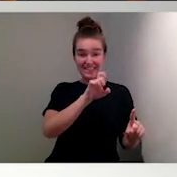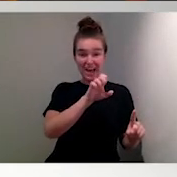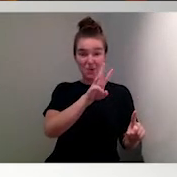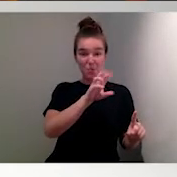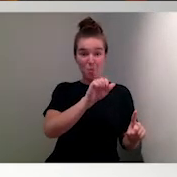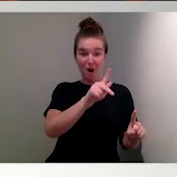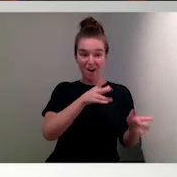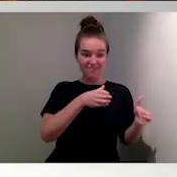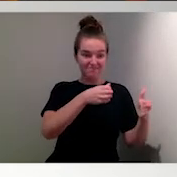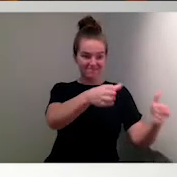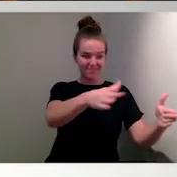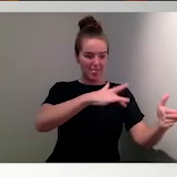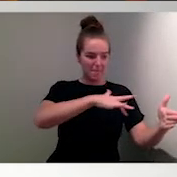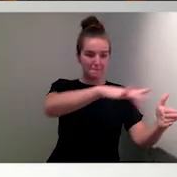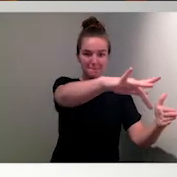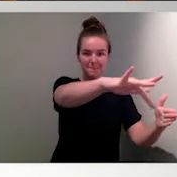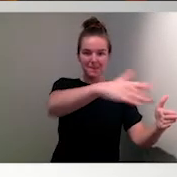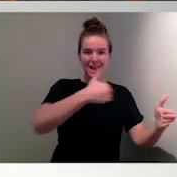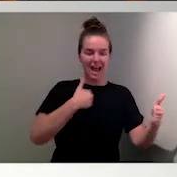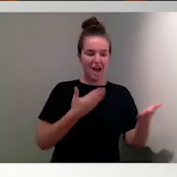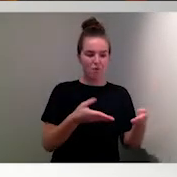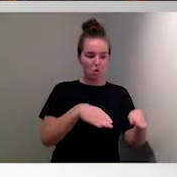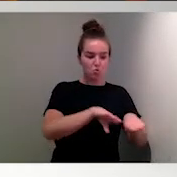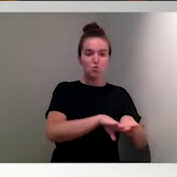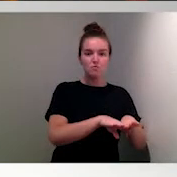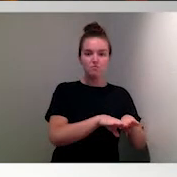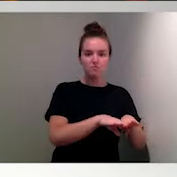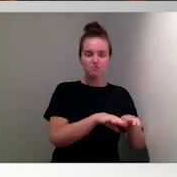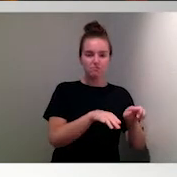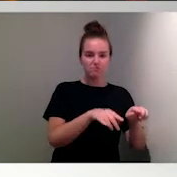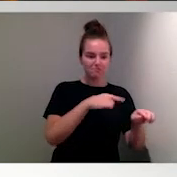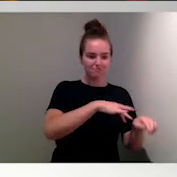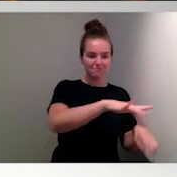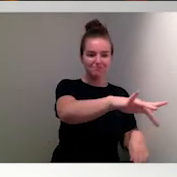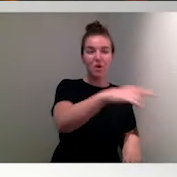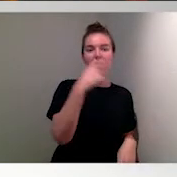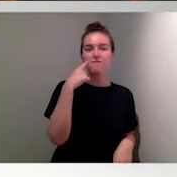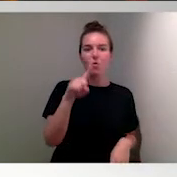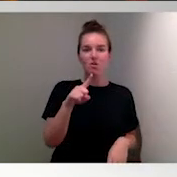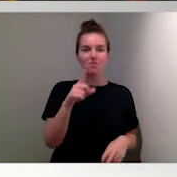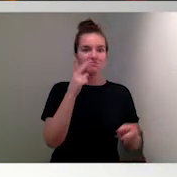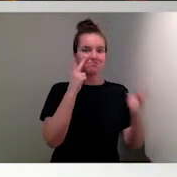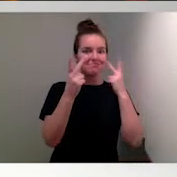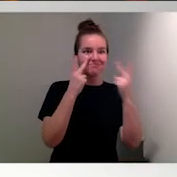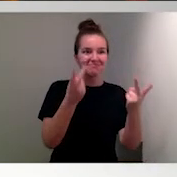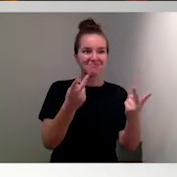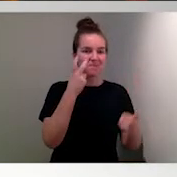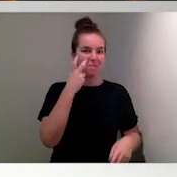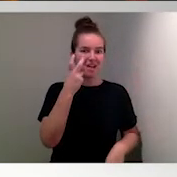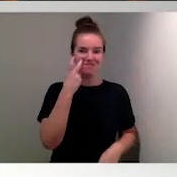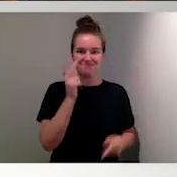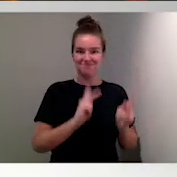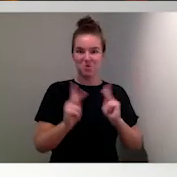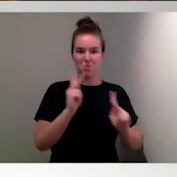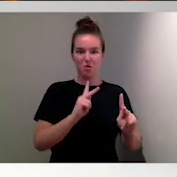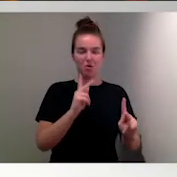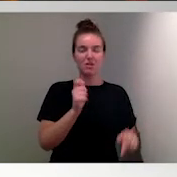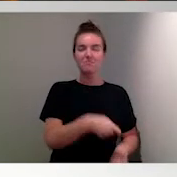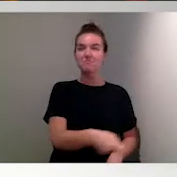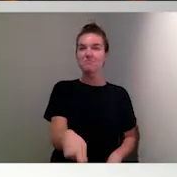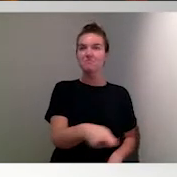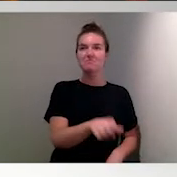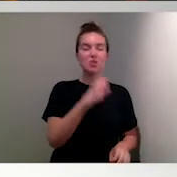in for the visually impaired so that way they know where they are on the sidewalks. There are places around the